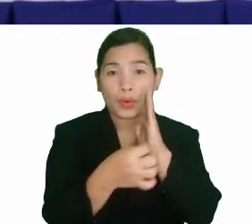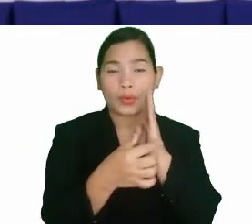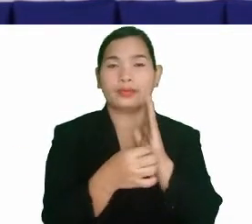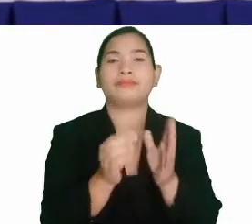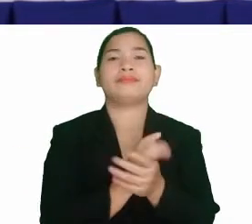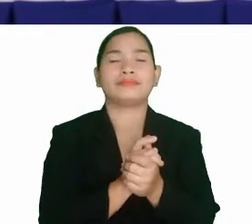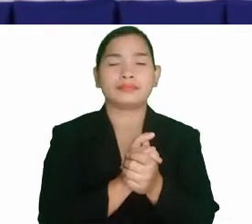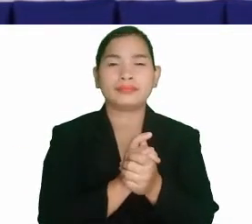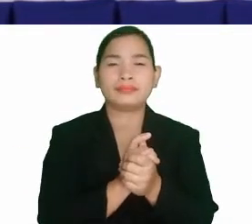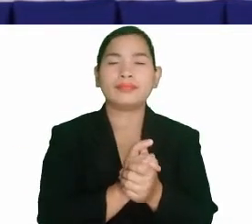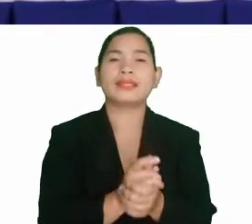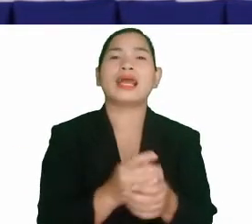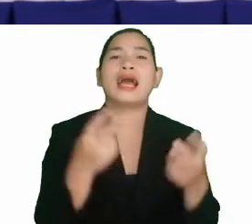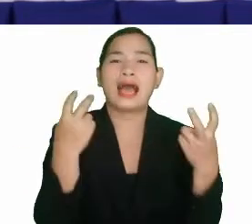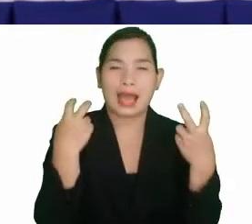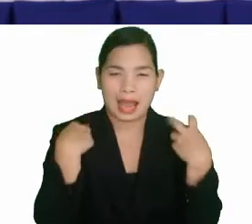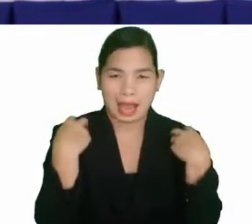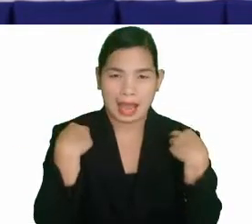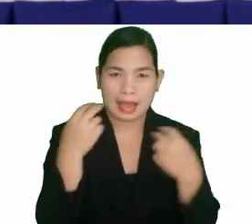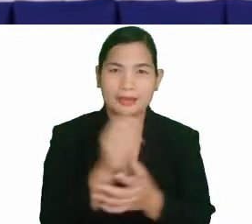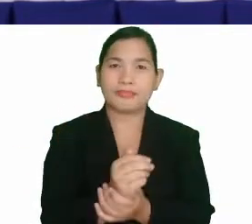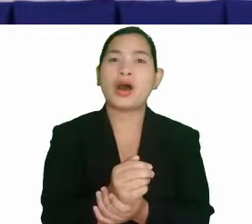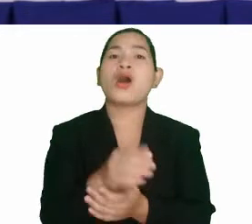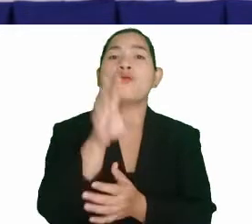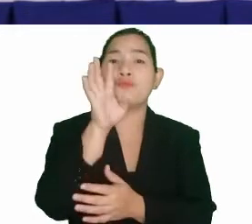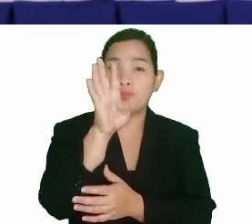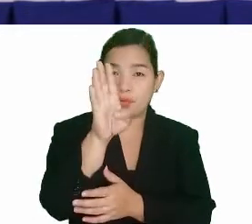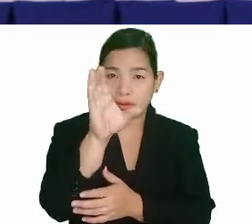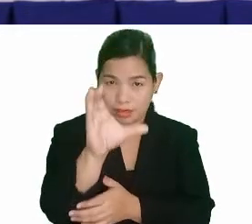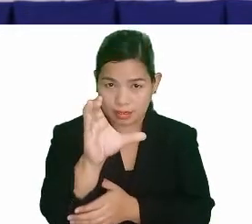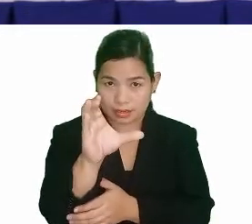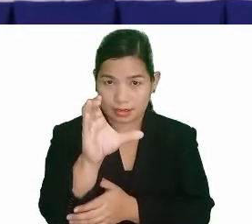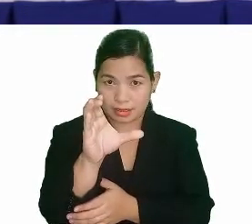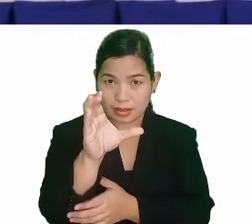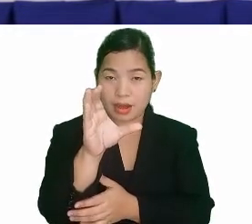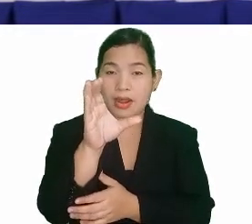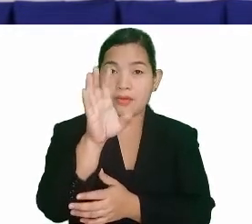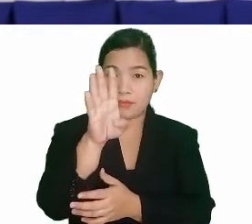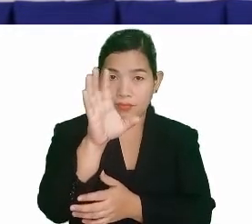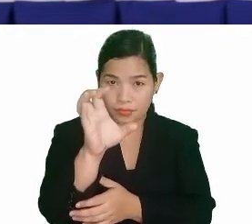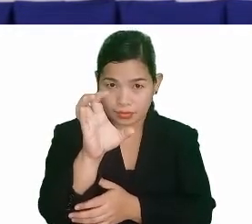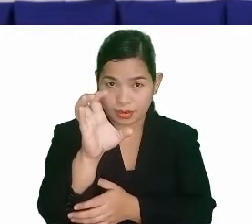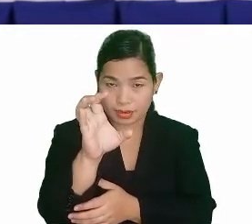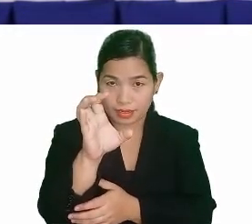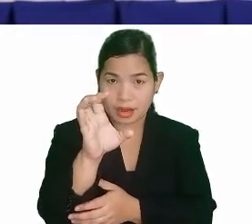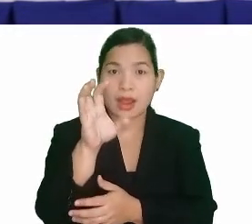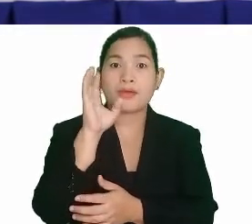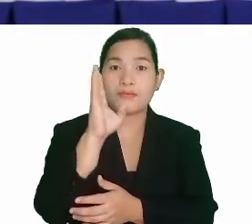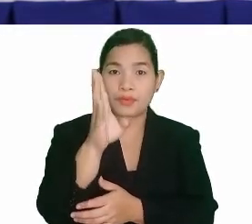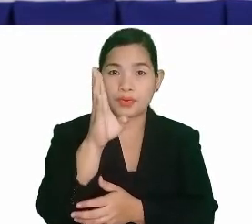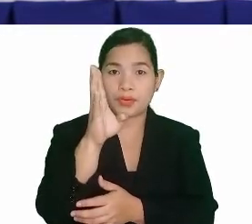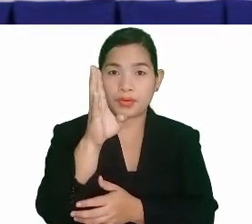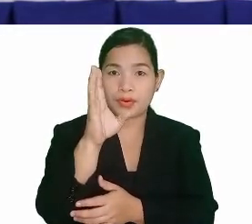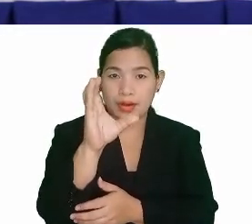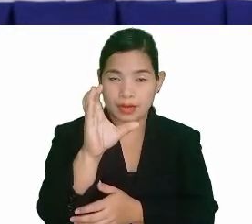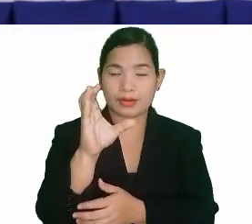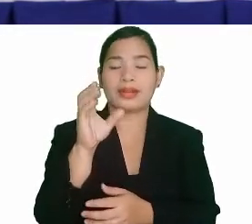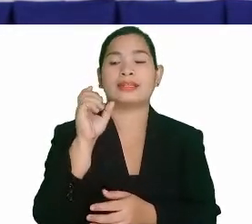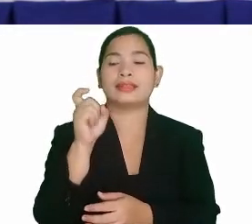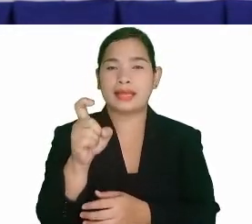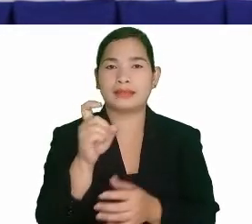in inverted position and is magnified 400 times. Now think about this. How